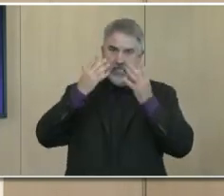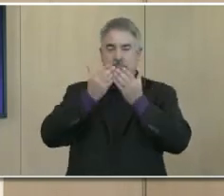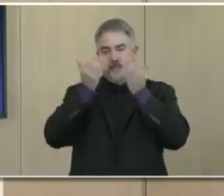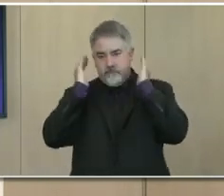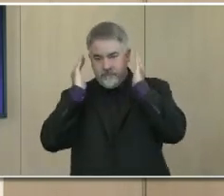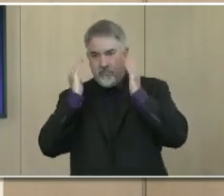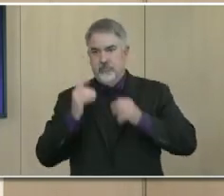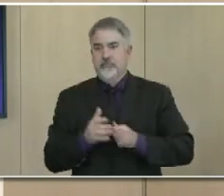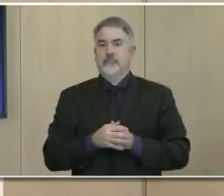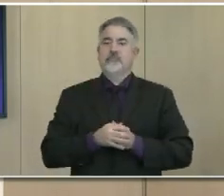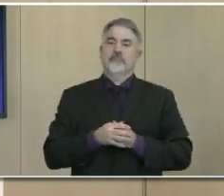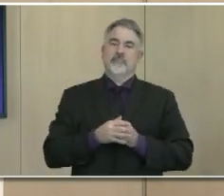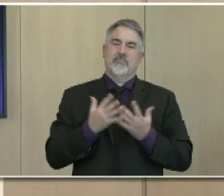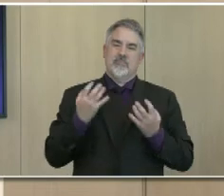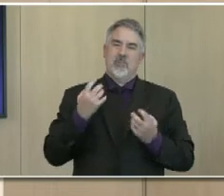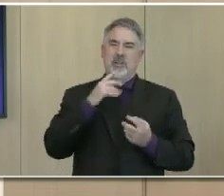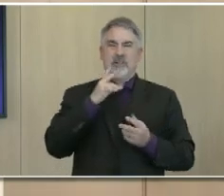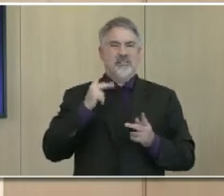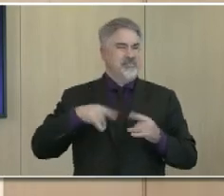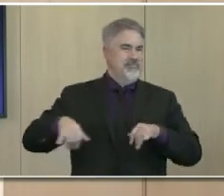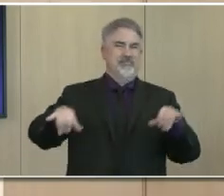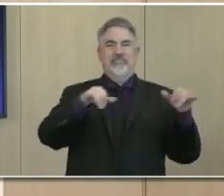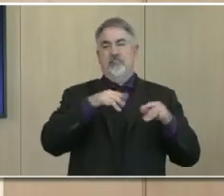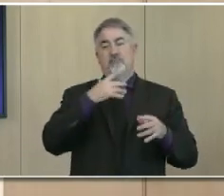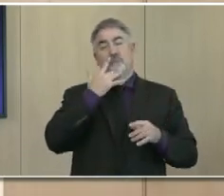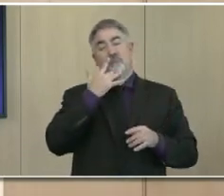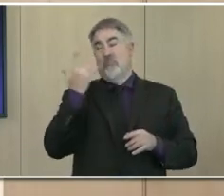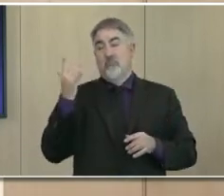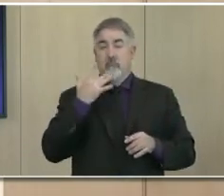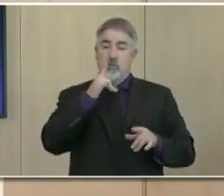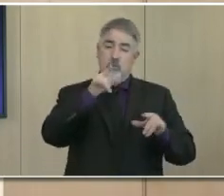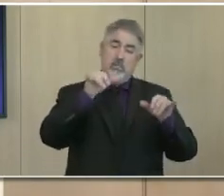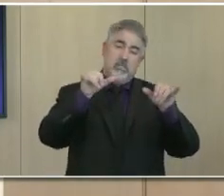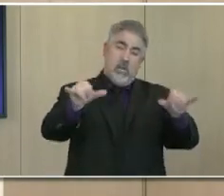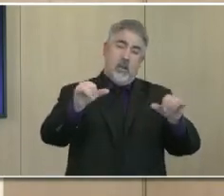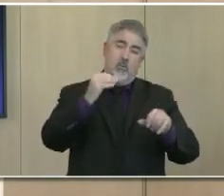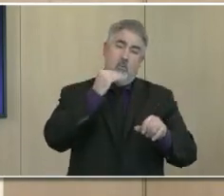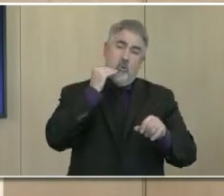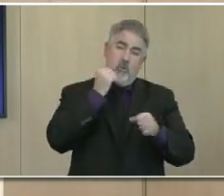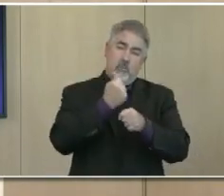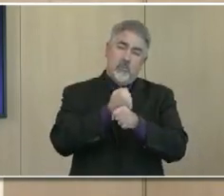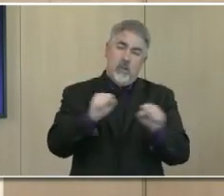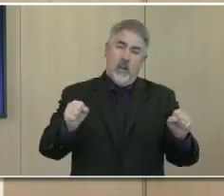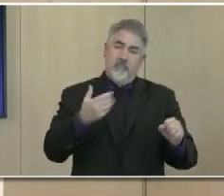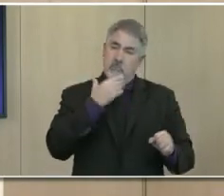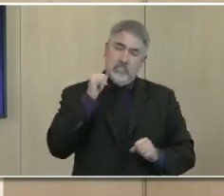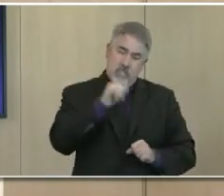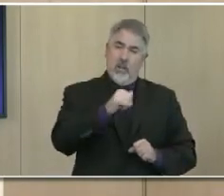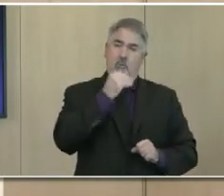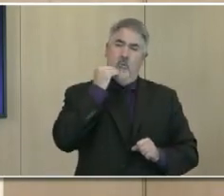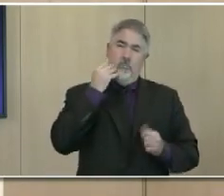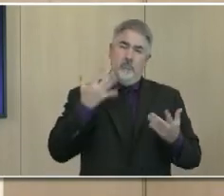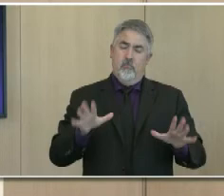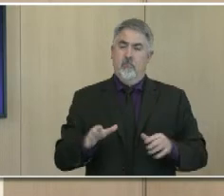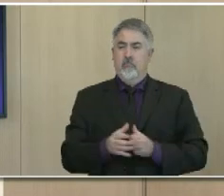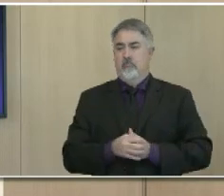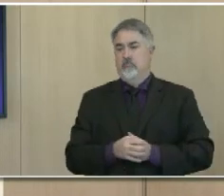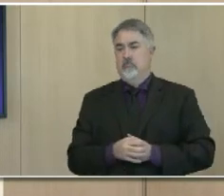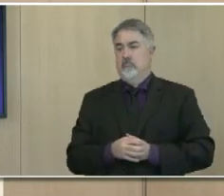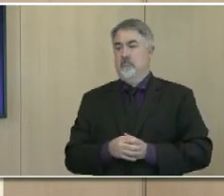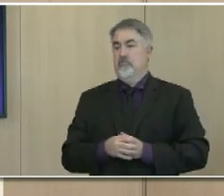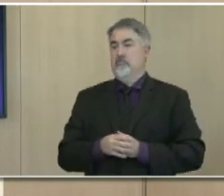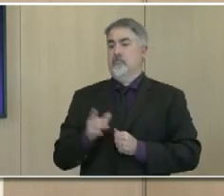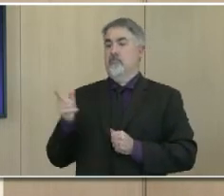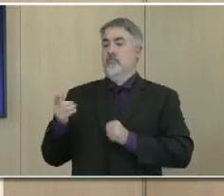people to stay at home. And this next question, Dr. Wooten, you can probably answer. This is from Gary Worth from the Union Tribune. There's